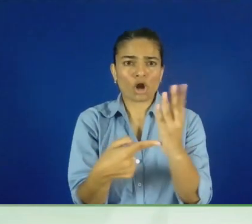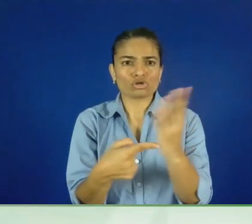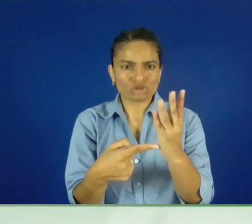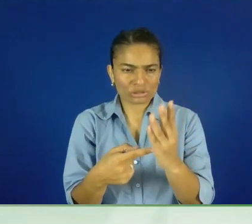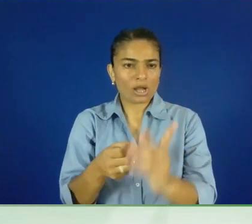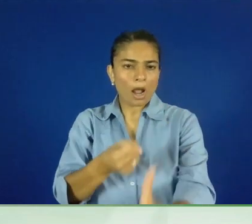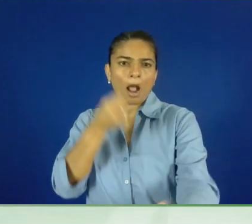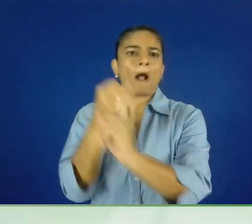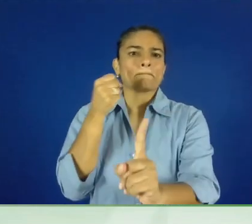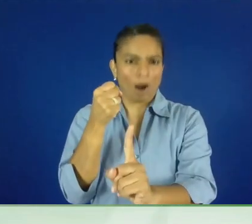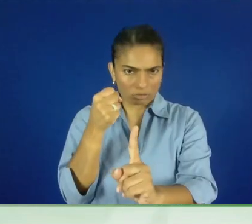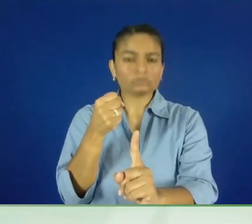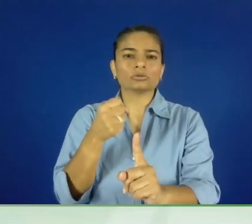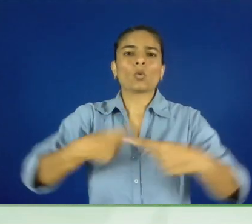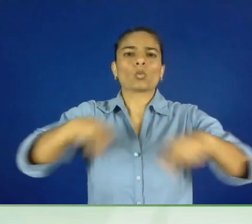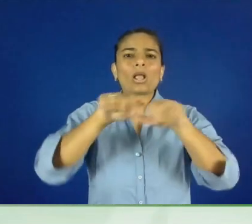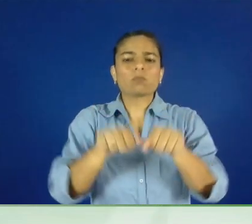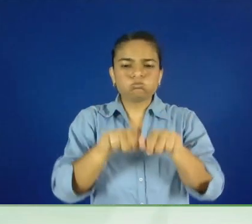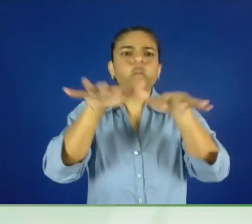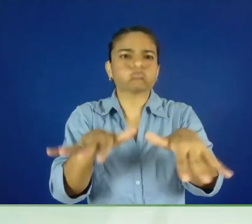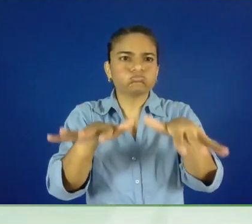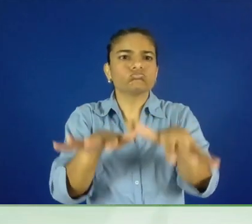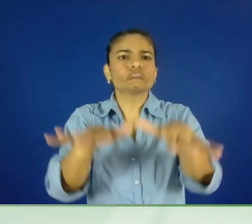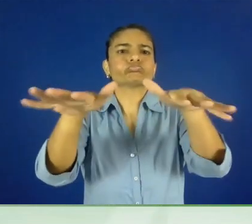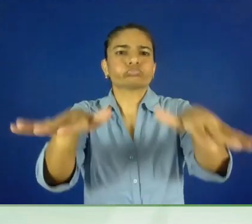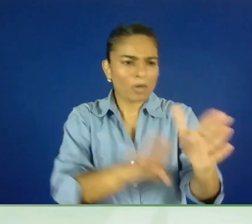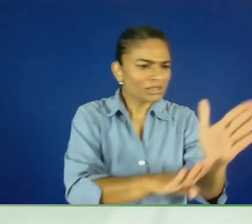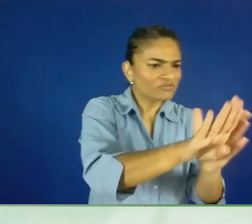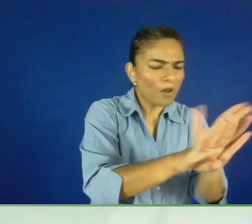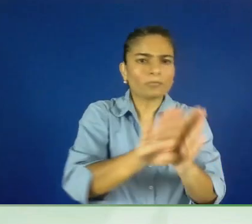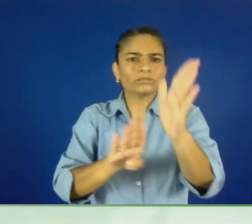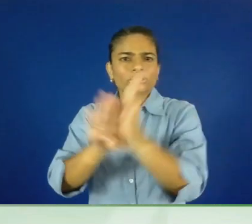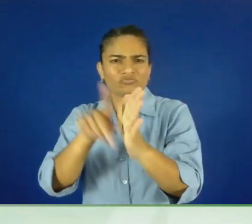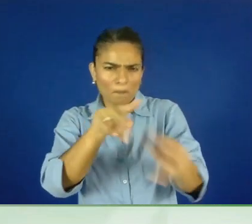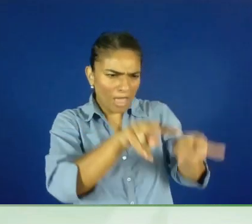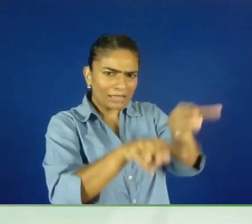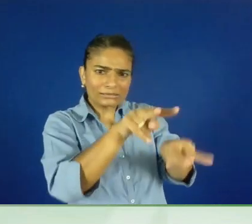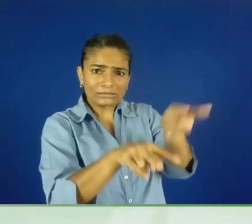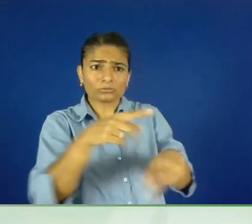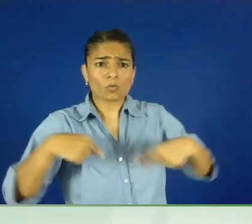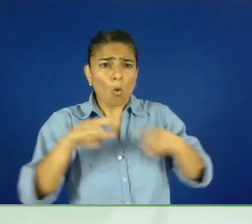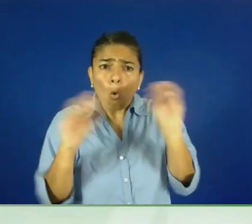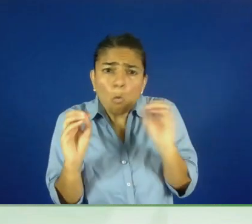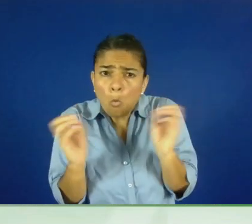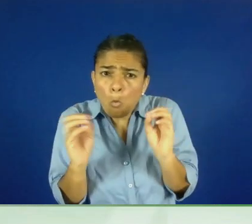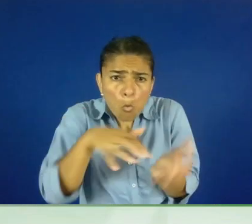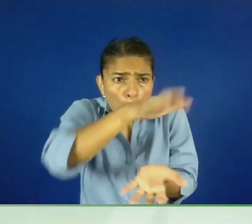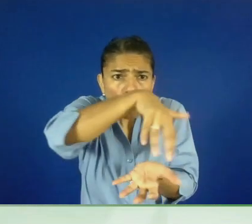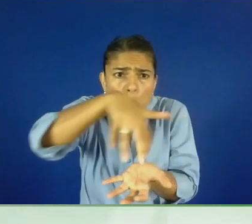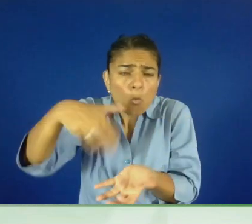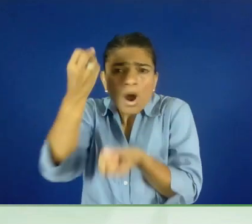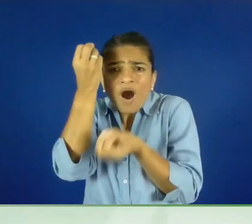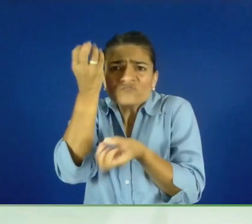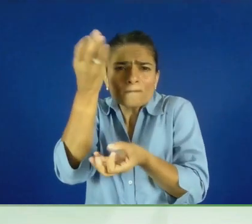the information, the insights into the impact on people with disabilities as candidates and, of course, as employees.